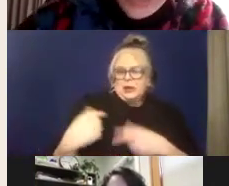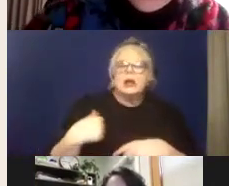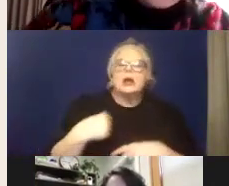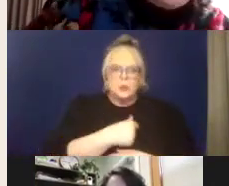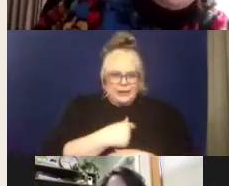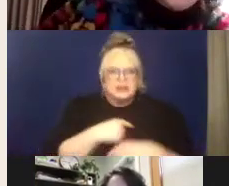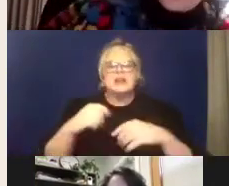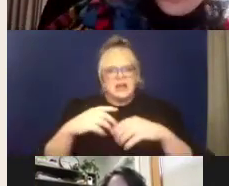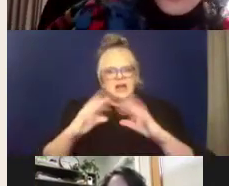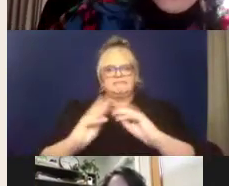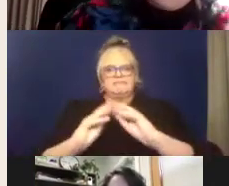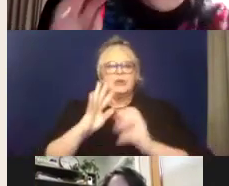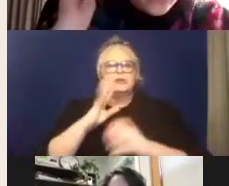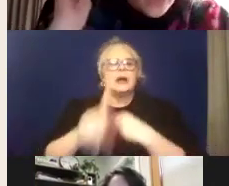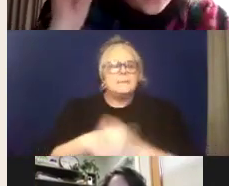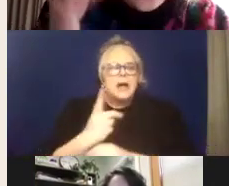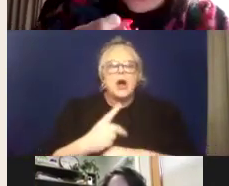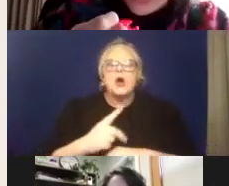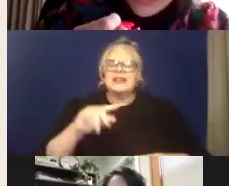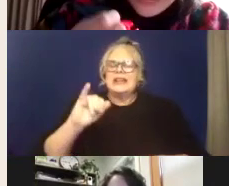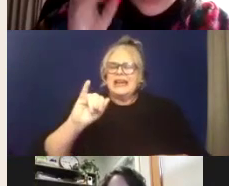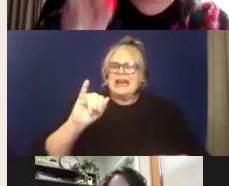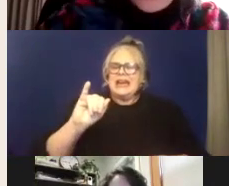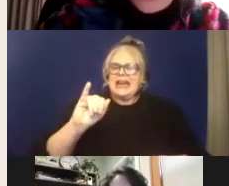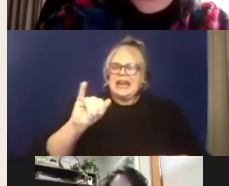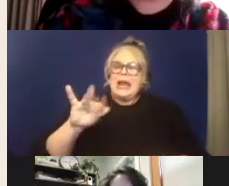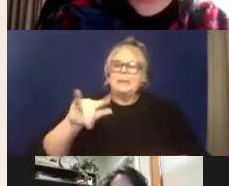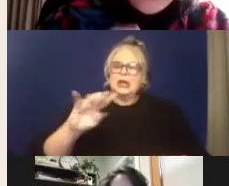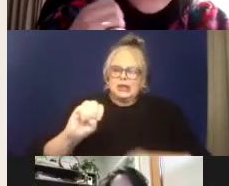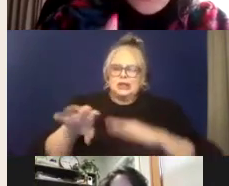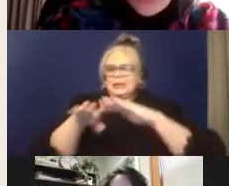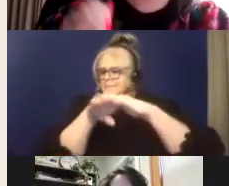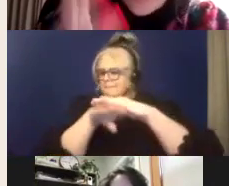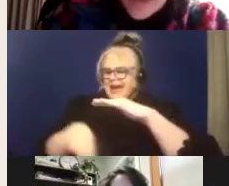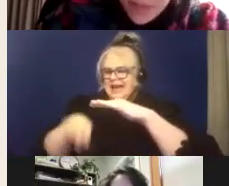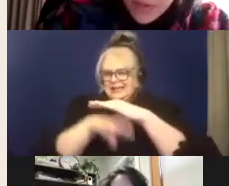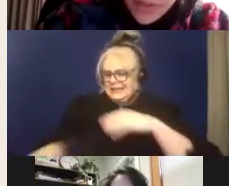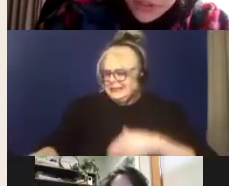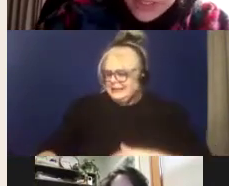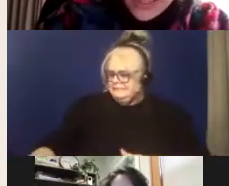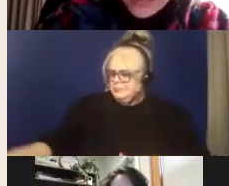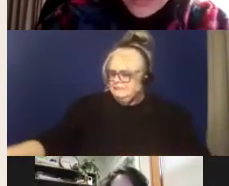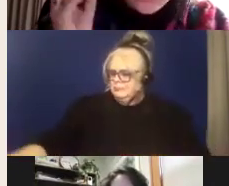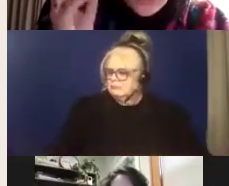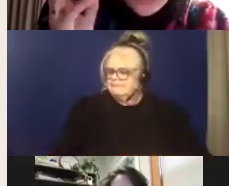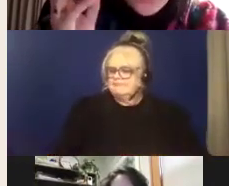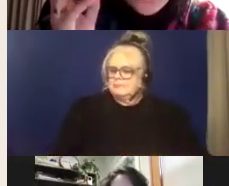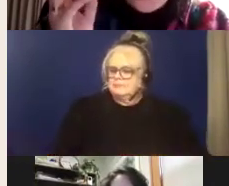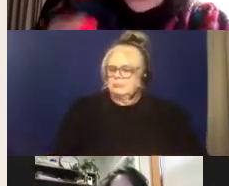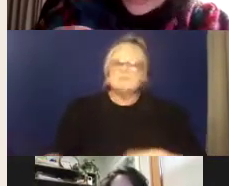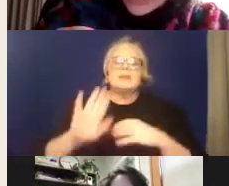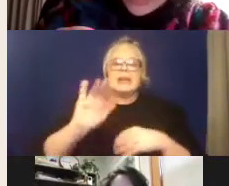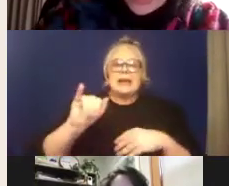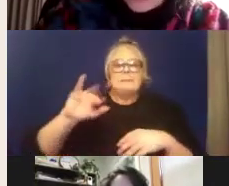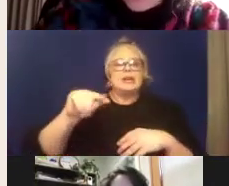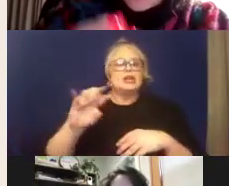abuse and sextortion and talked about digital citizenship and digital consent. Today, we're going to wrap up the prevention content, talking about